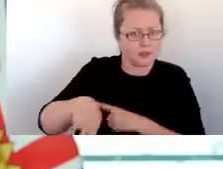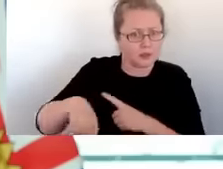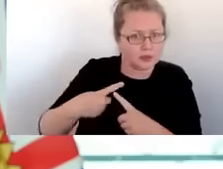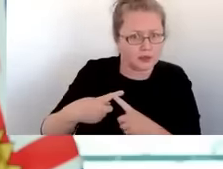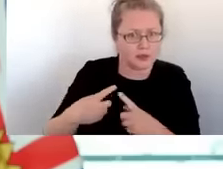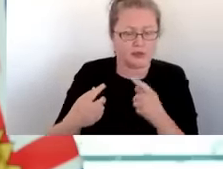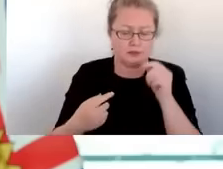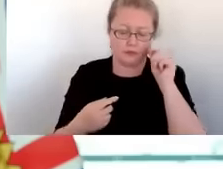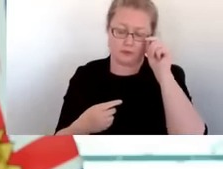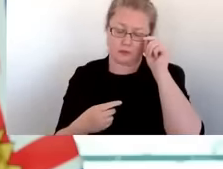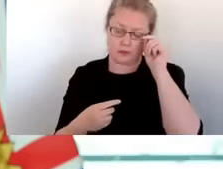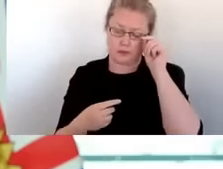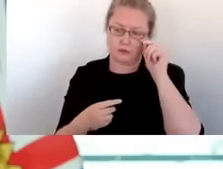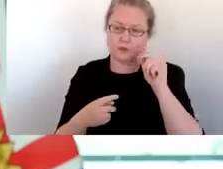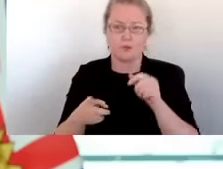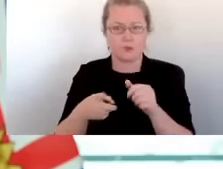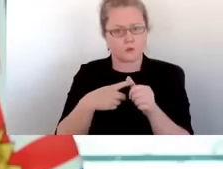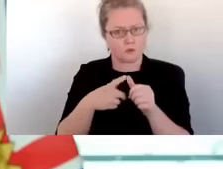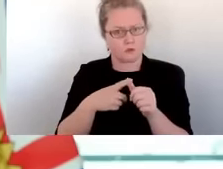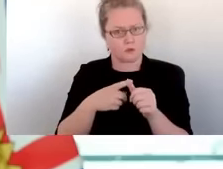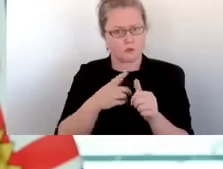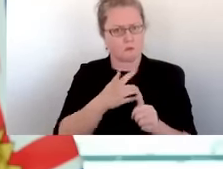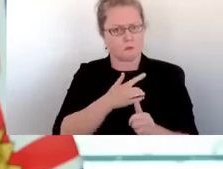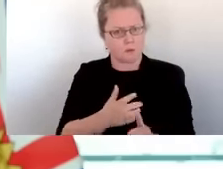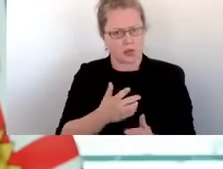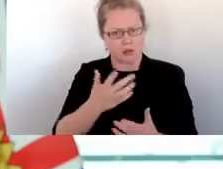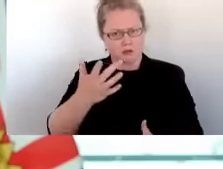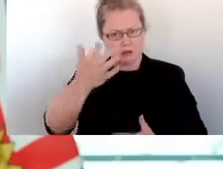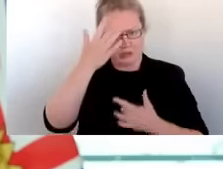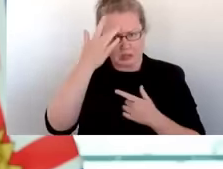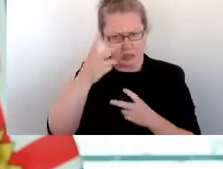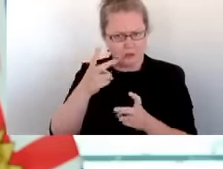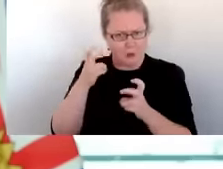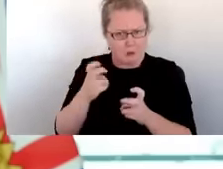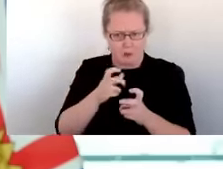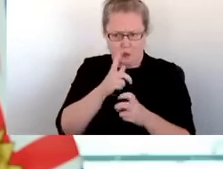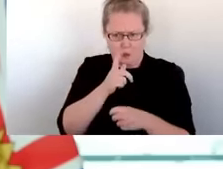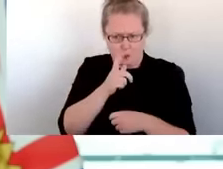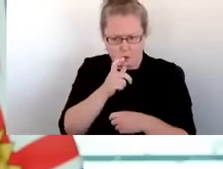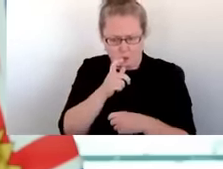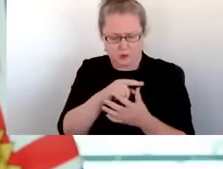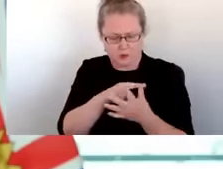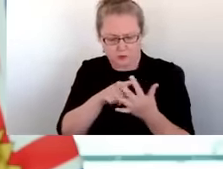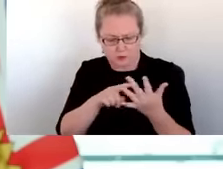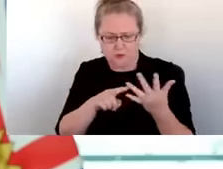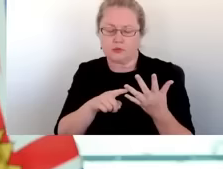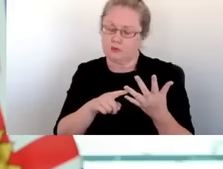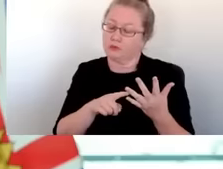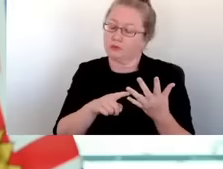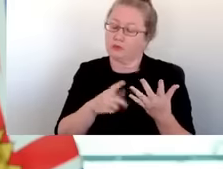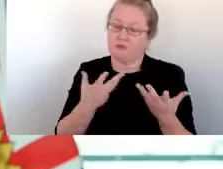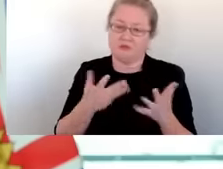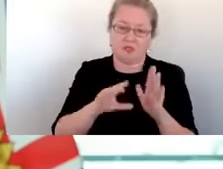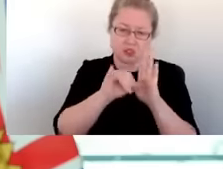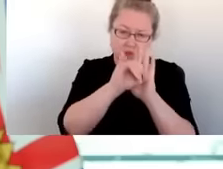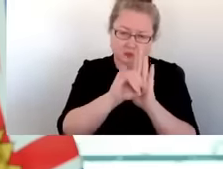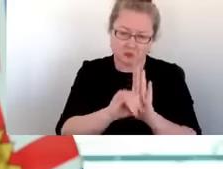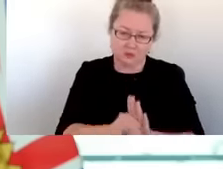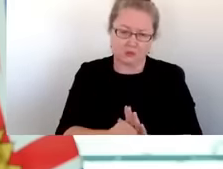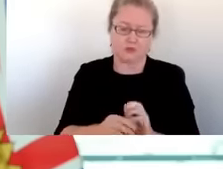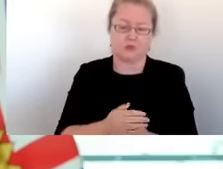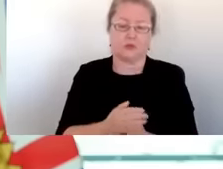of all, we need to know who are the people most at risk for poor outcomes from COVID-19, and I think this will be no surprise to anybody. We have learned that there are people